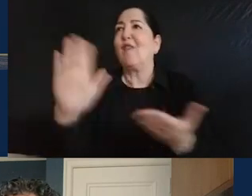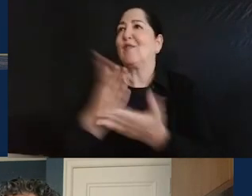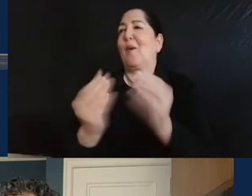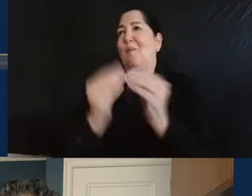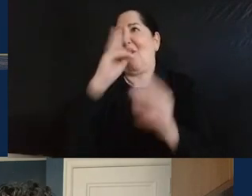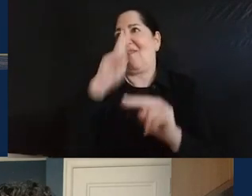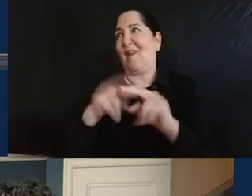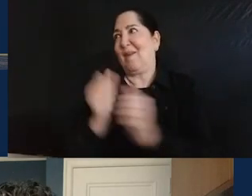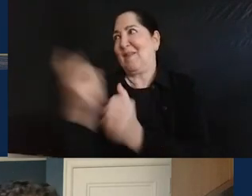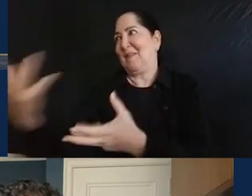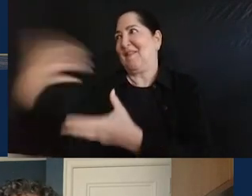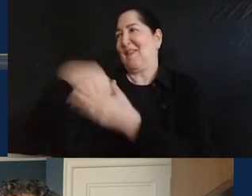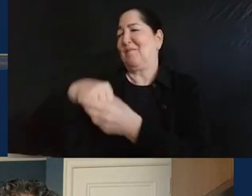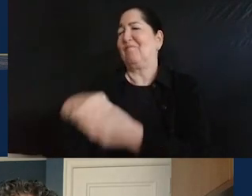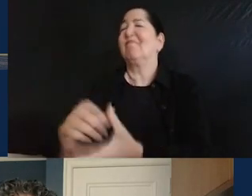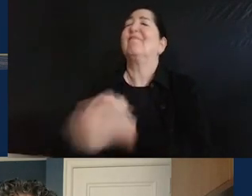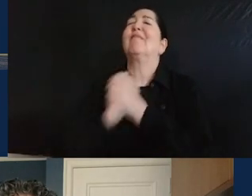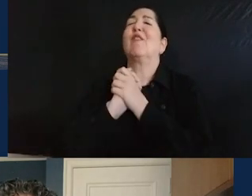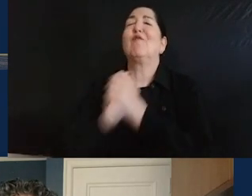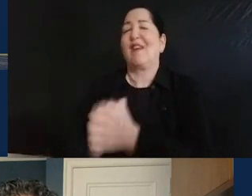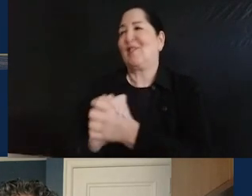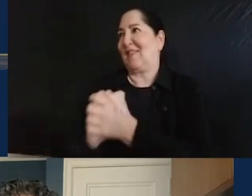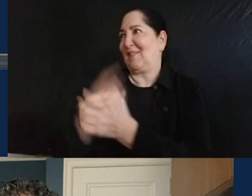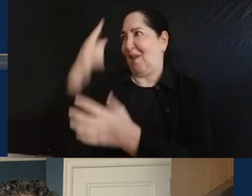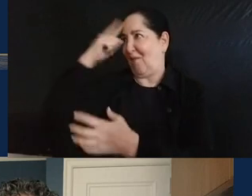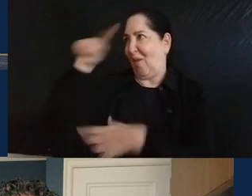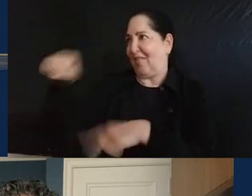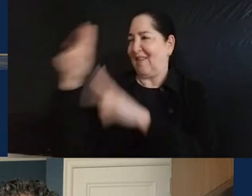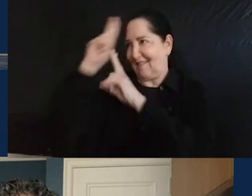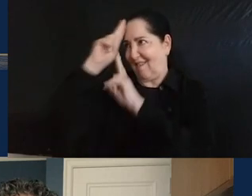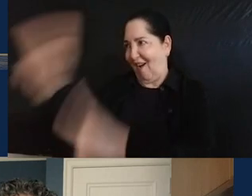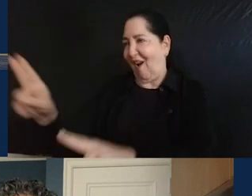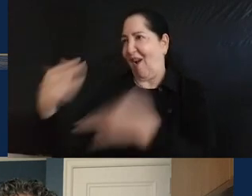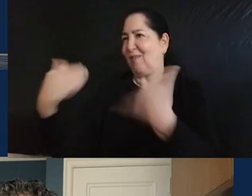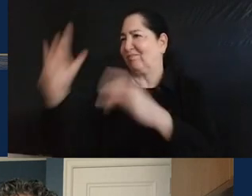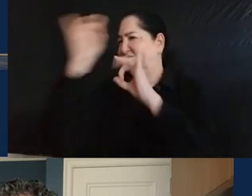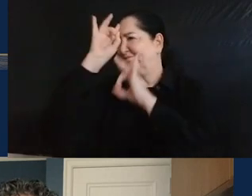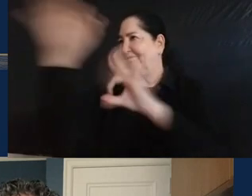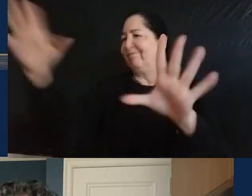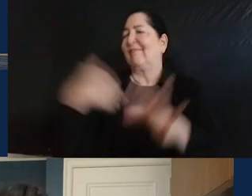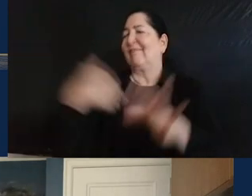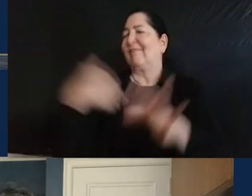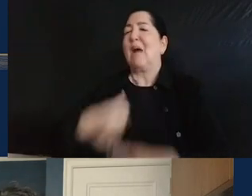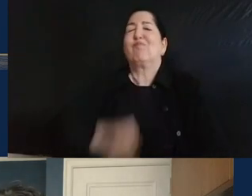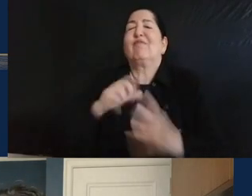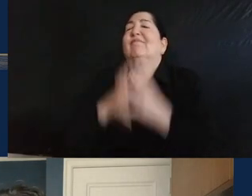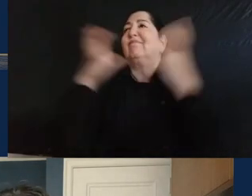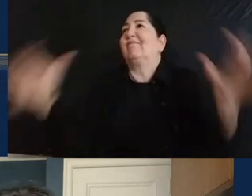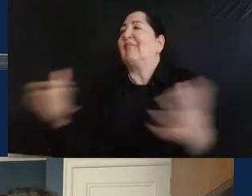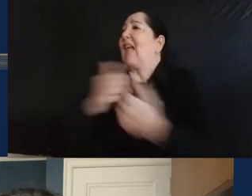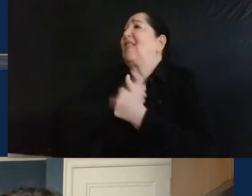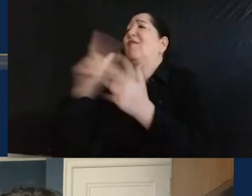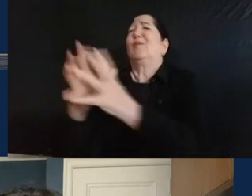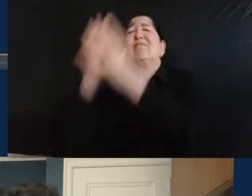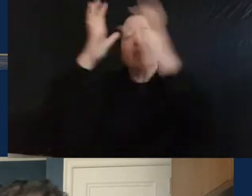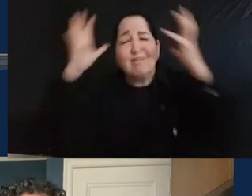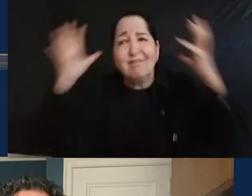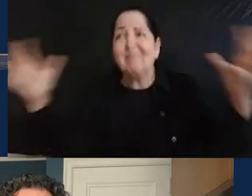there. Congratulations on this incredible honor. I couldn't be more proud of you. I love you very